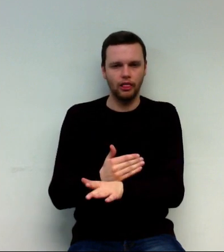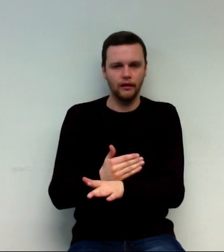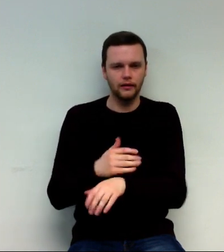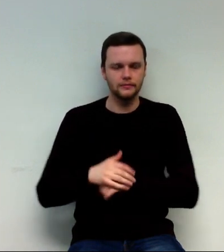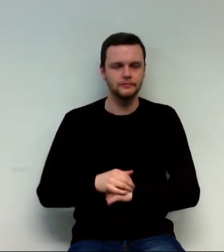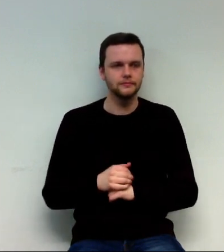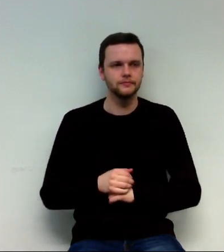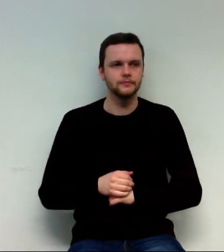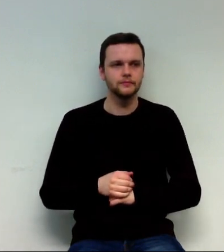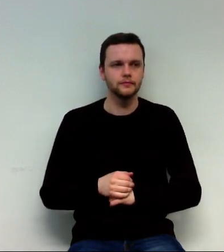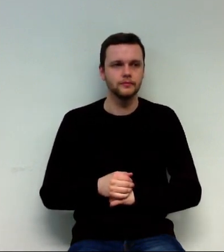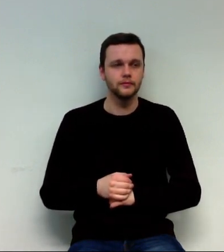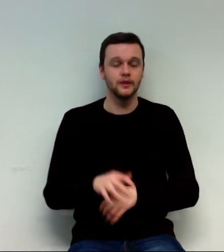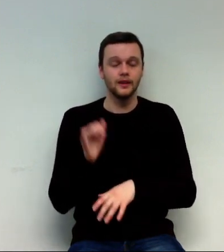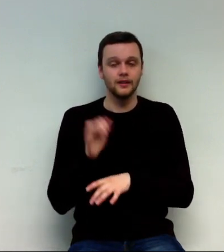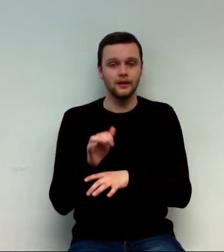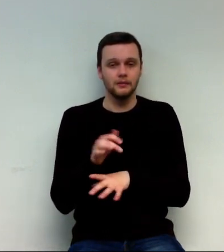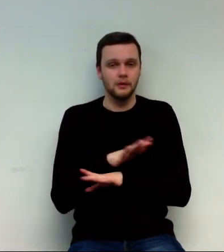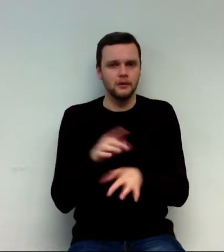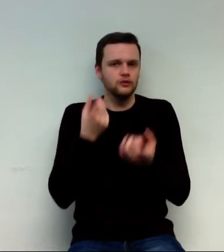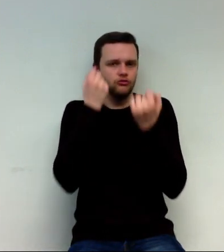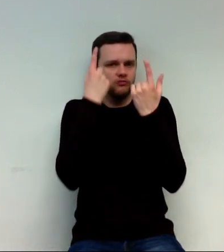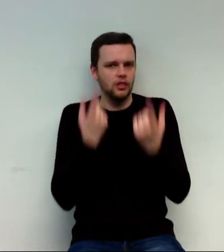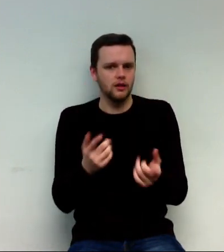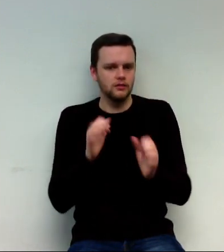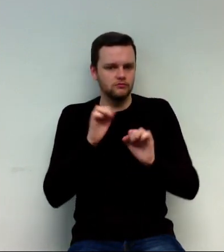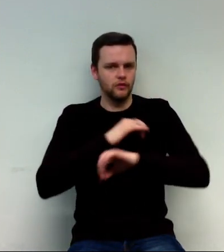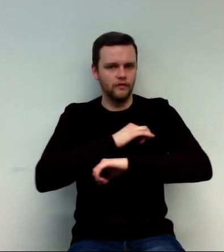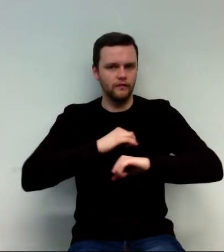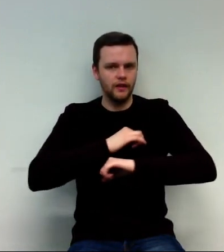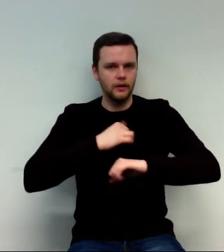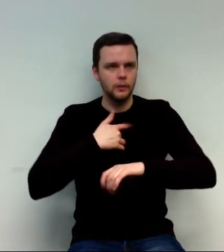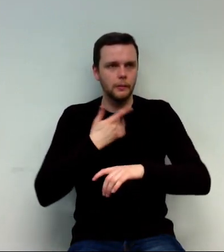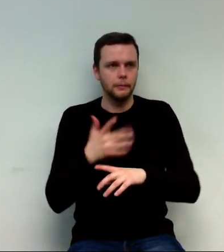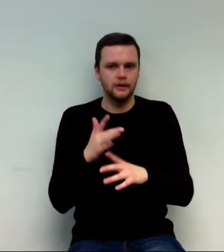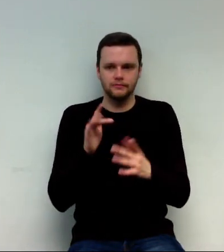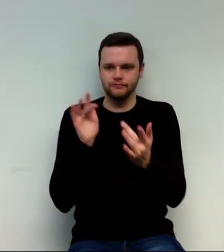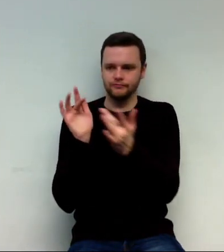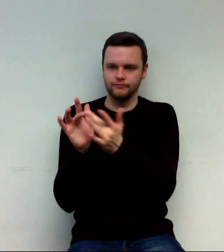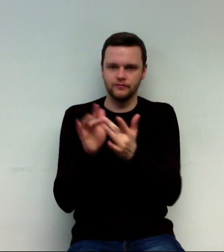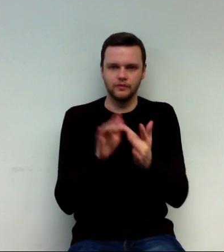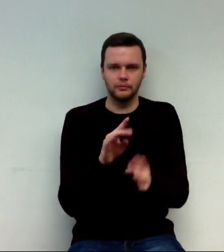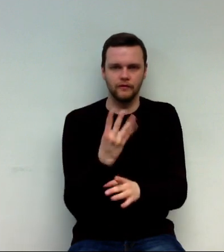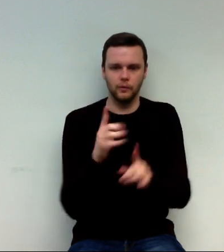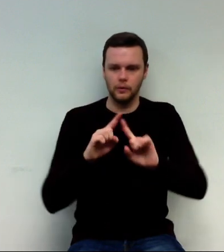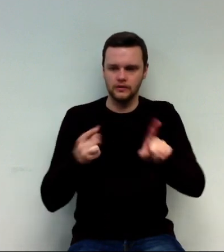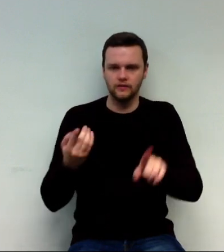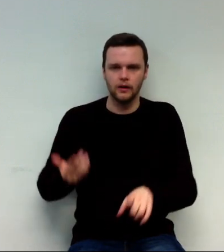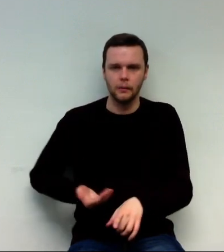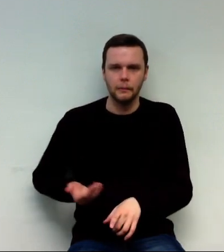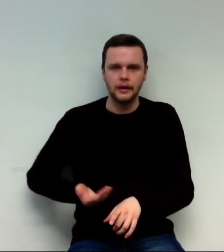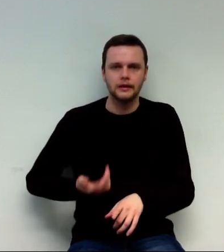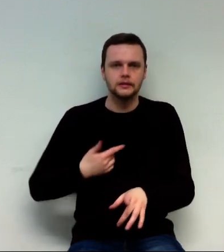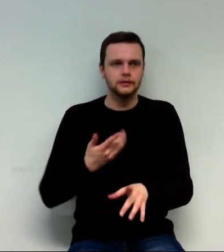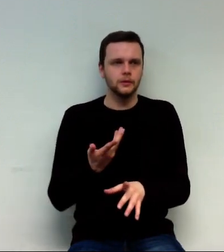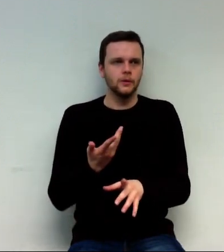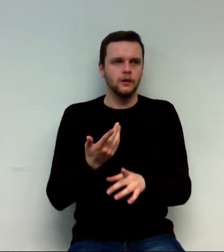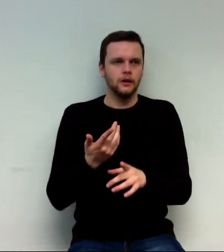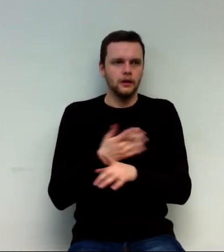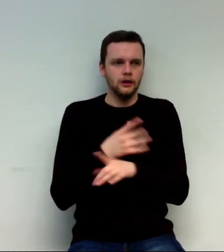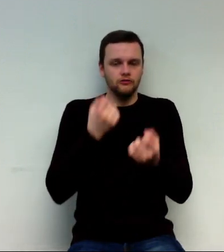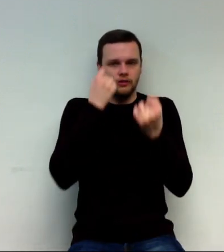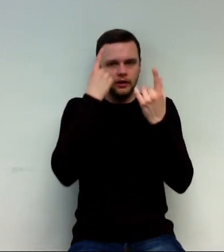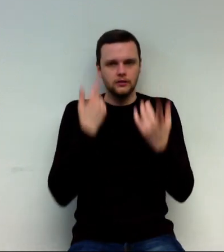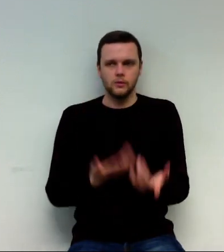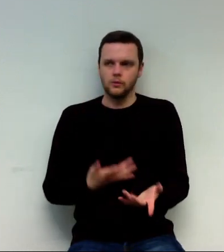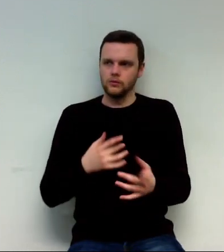general, like you might not know that actually your venue's heard from like 4 other companies that week, and actually they've realised